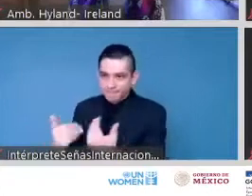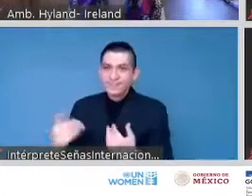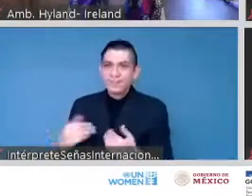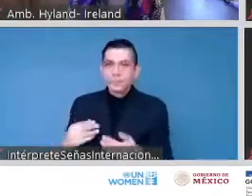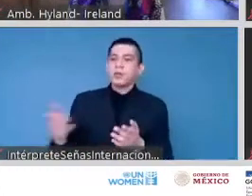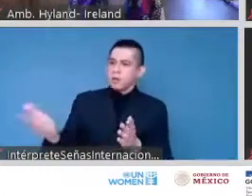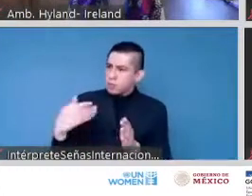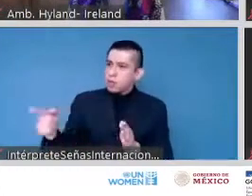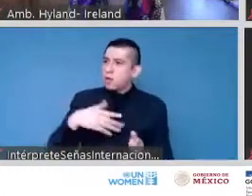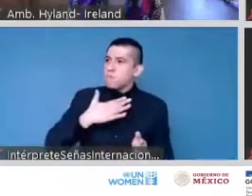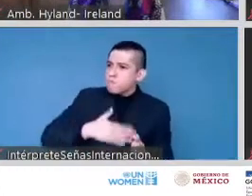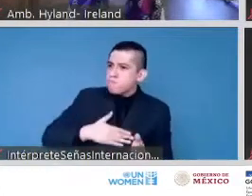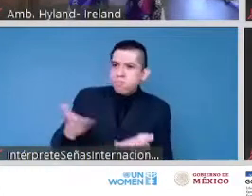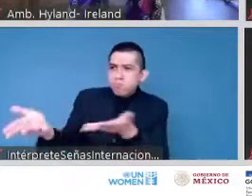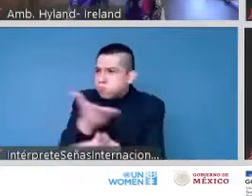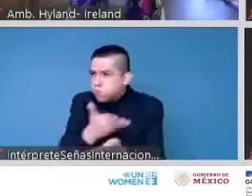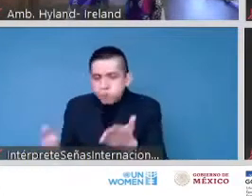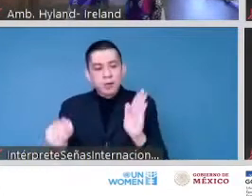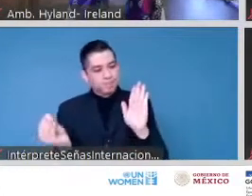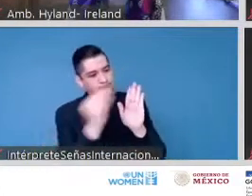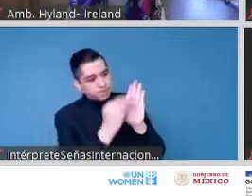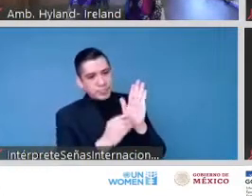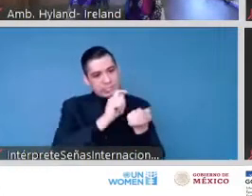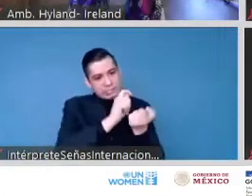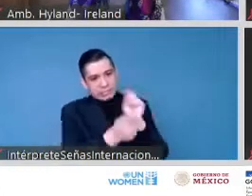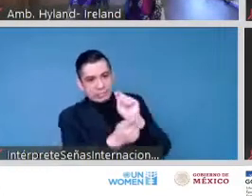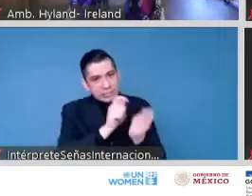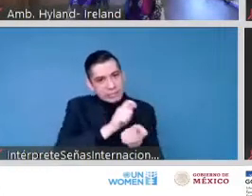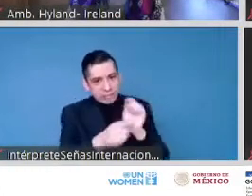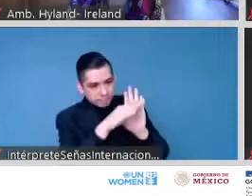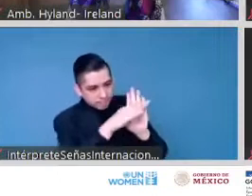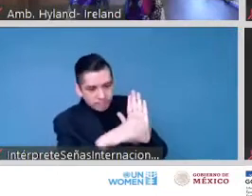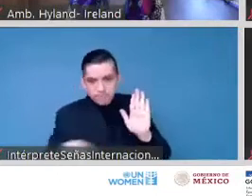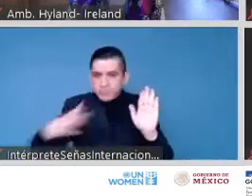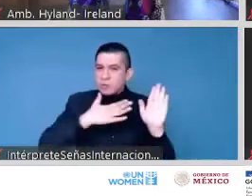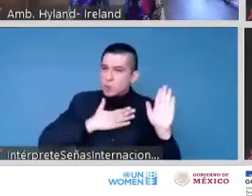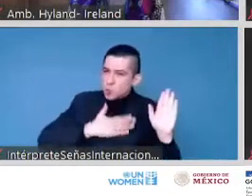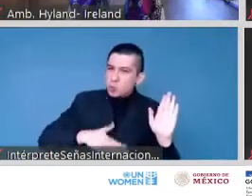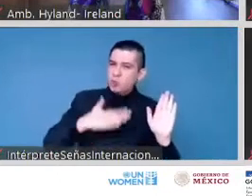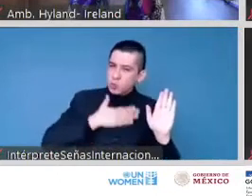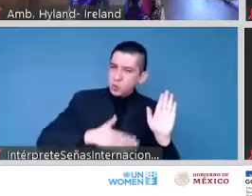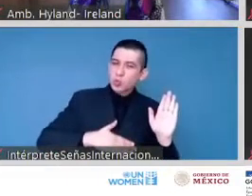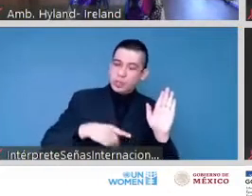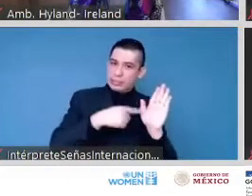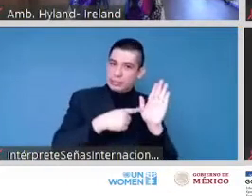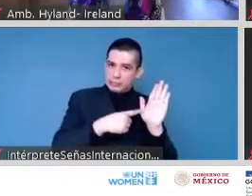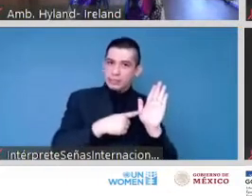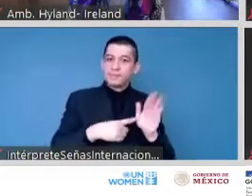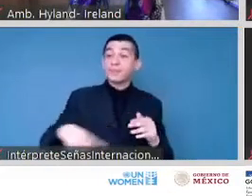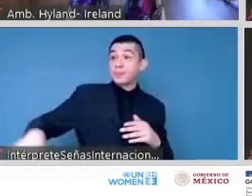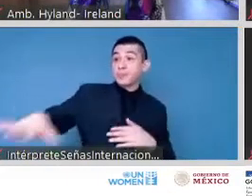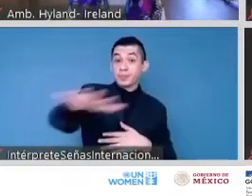is articulating how the principles and concepts of women, peace, and security are relevant to the poverty of largely